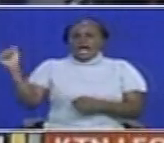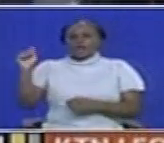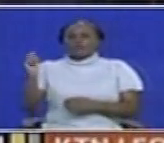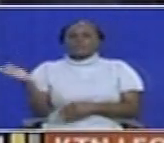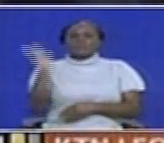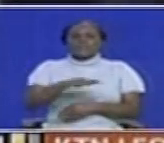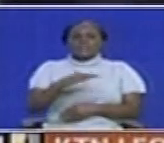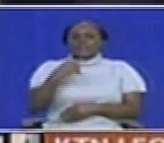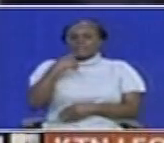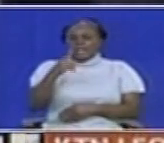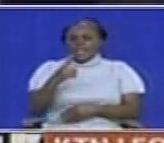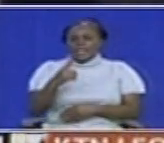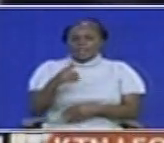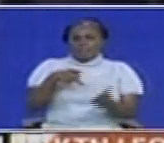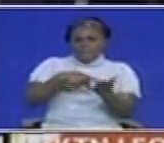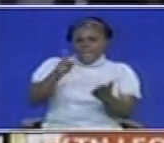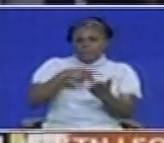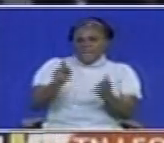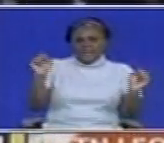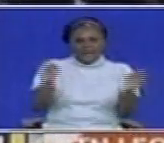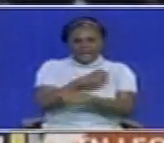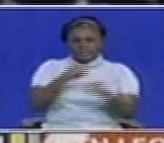Jamaa sema can't pay, won't pay, sijui nini pay.